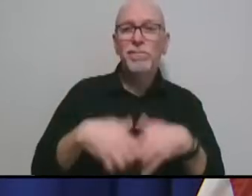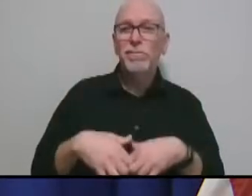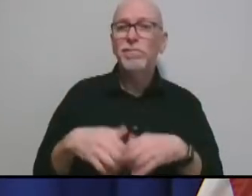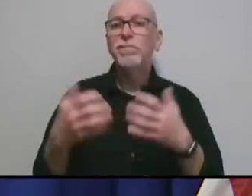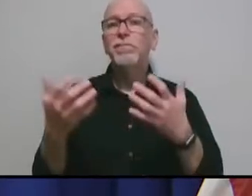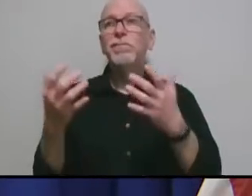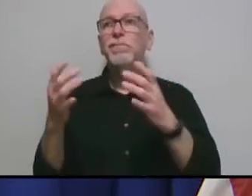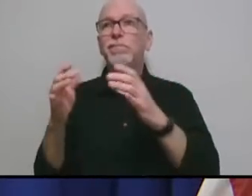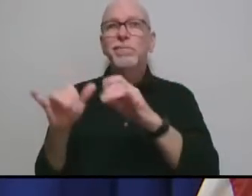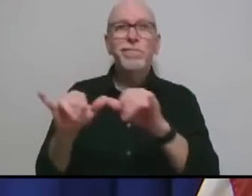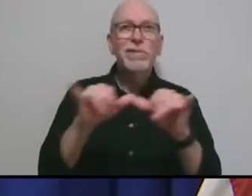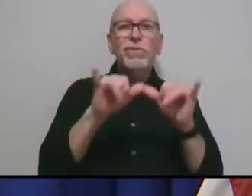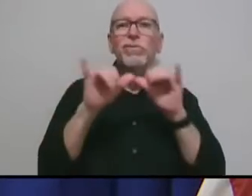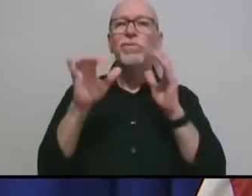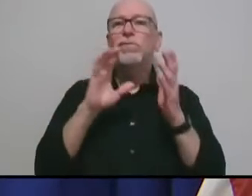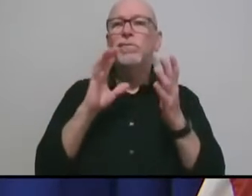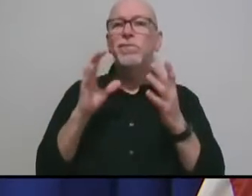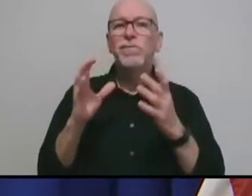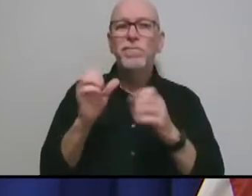calibrating, doing,